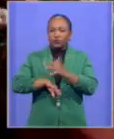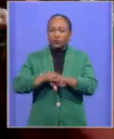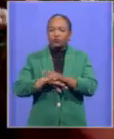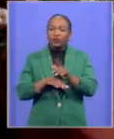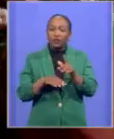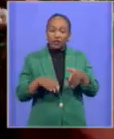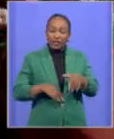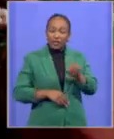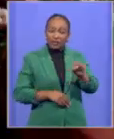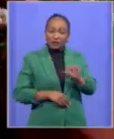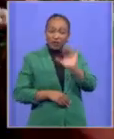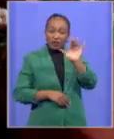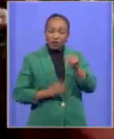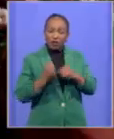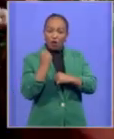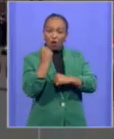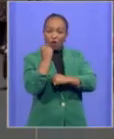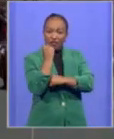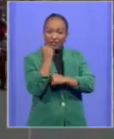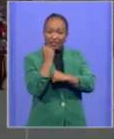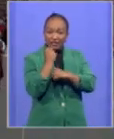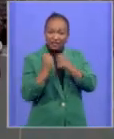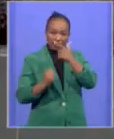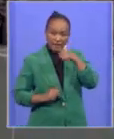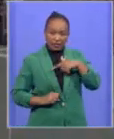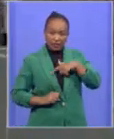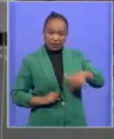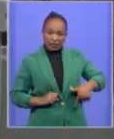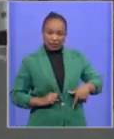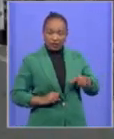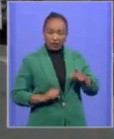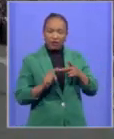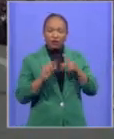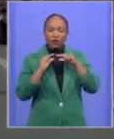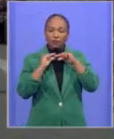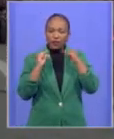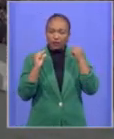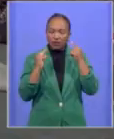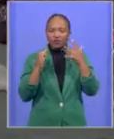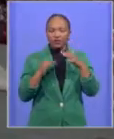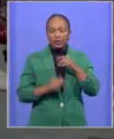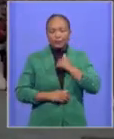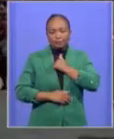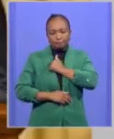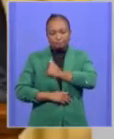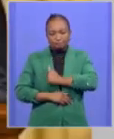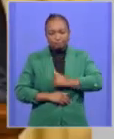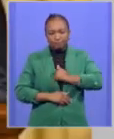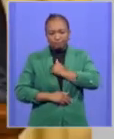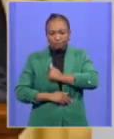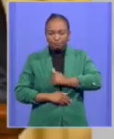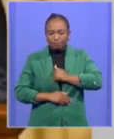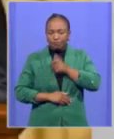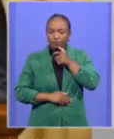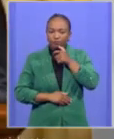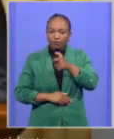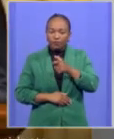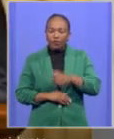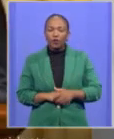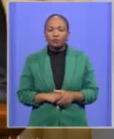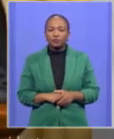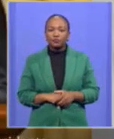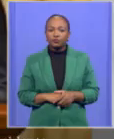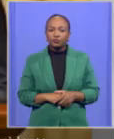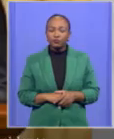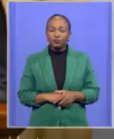Cyril Ramaphosa ba etapele ba dipolitiki ha mo le baruti ba entse Manzo Matshidiso le kutlwelo bohloko. Catholics and people of